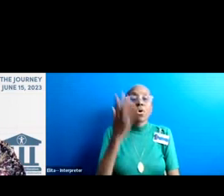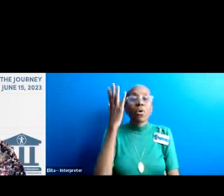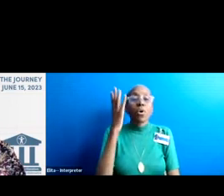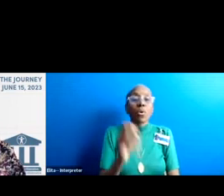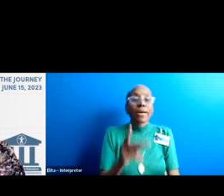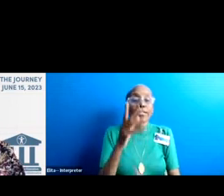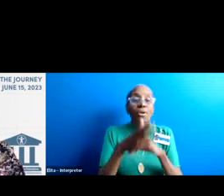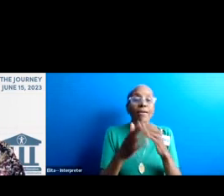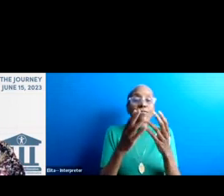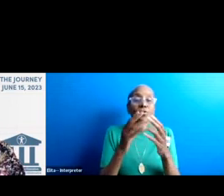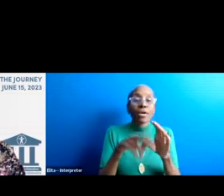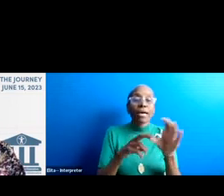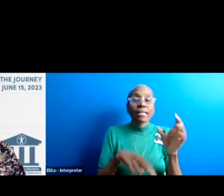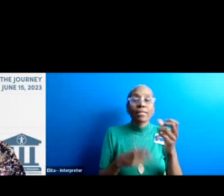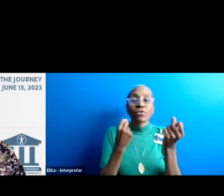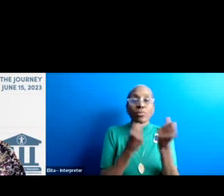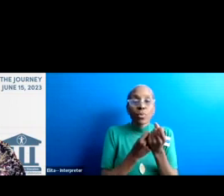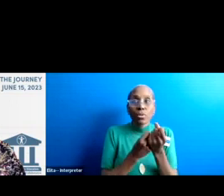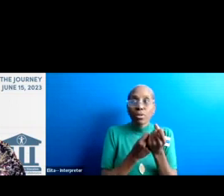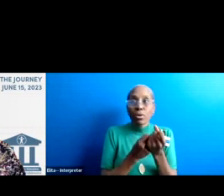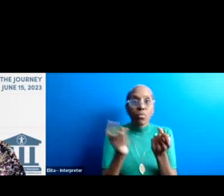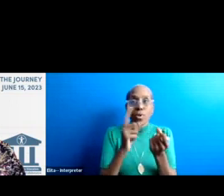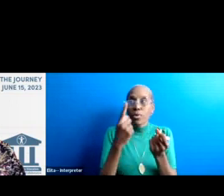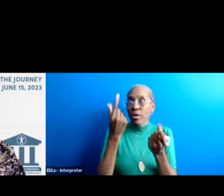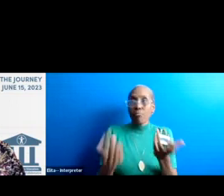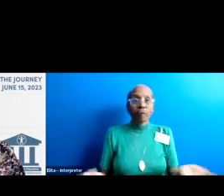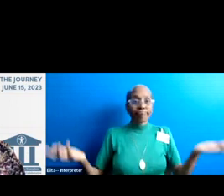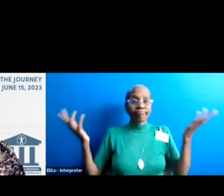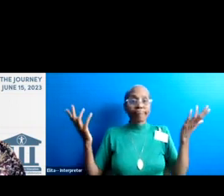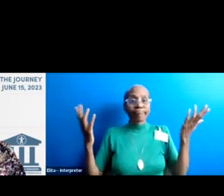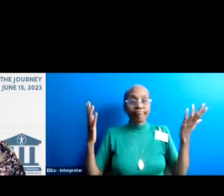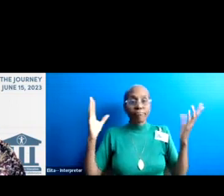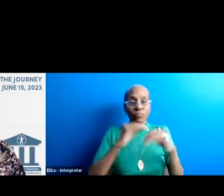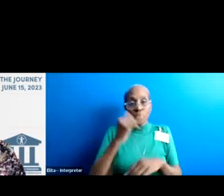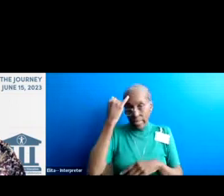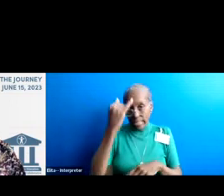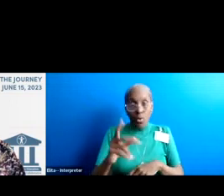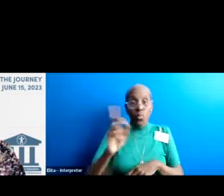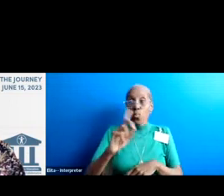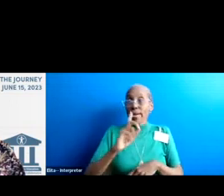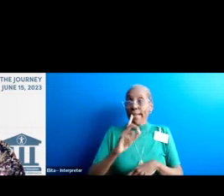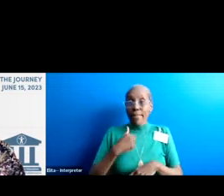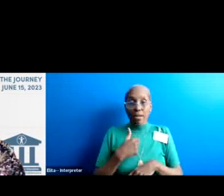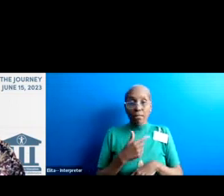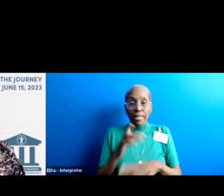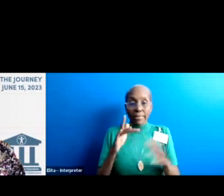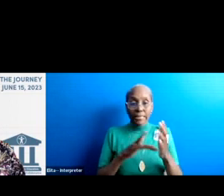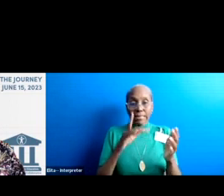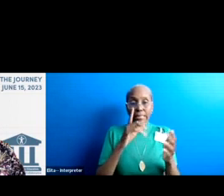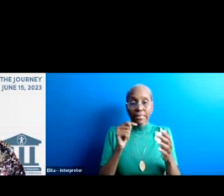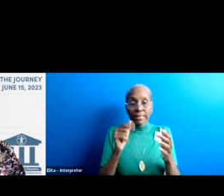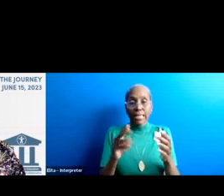leave support, I have no idea where I go after I leave support. Still don't know where I am. Tabbing